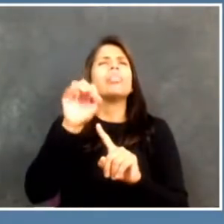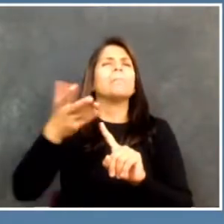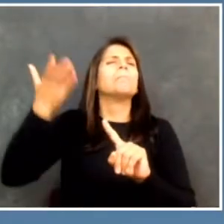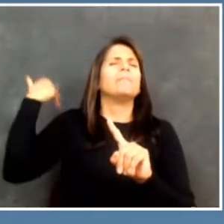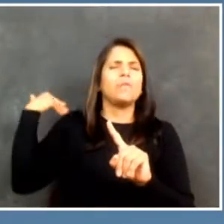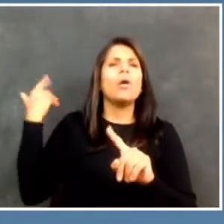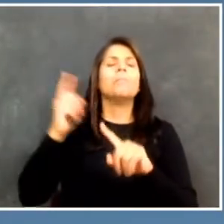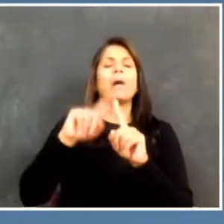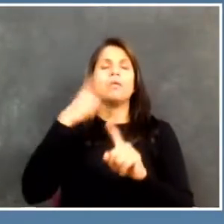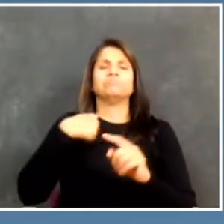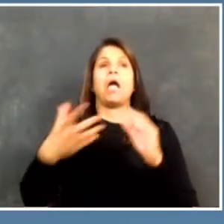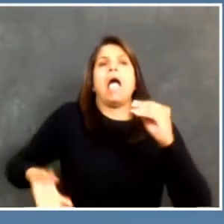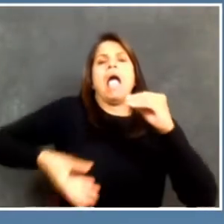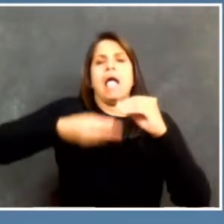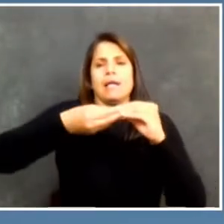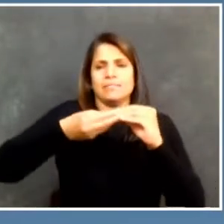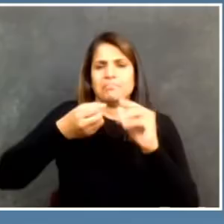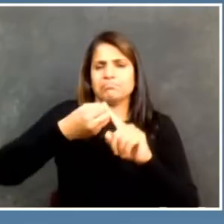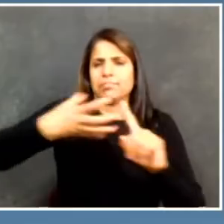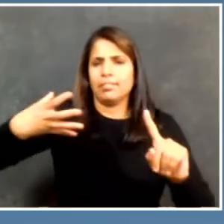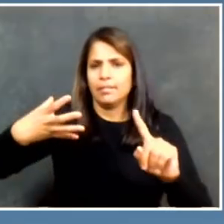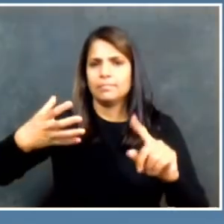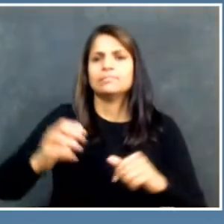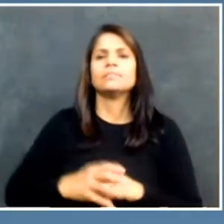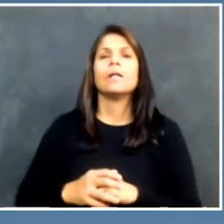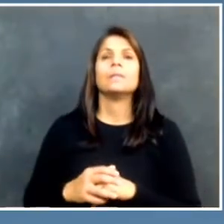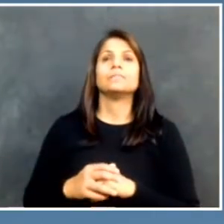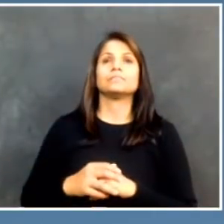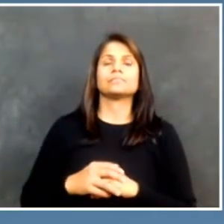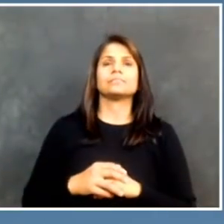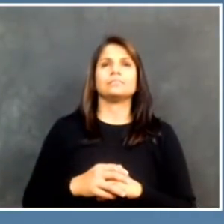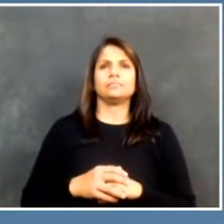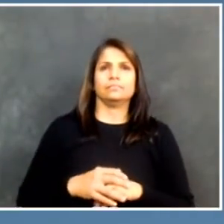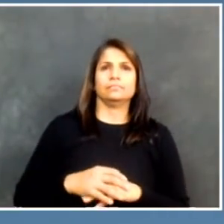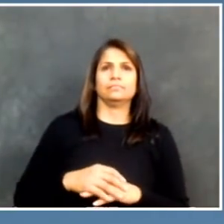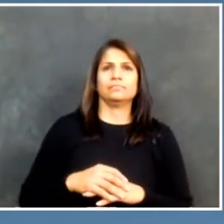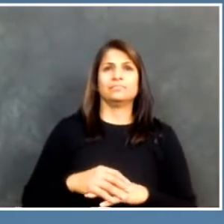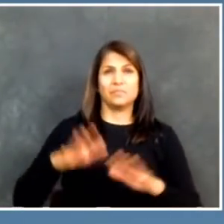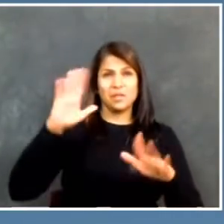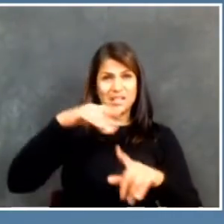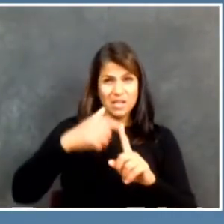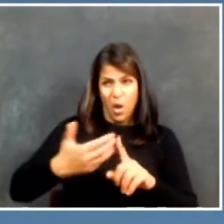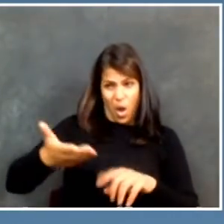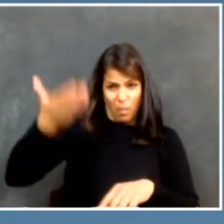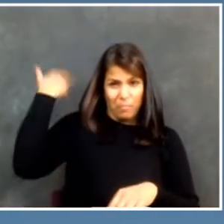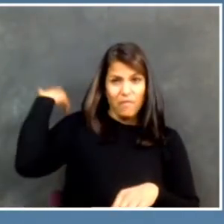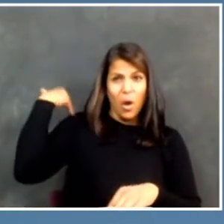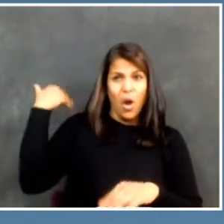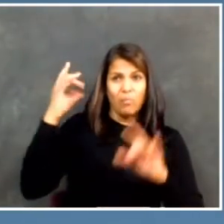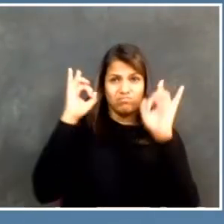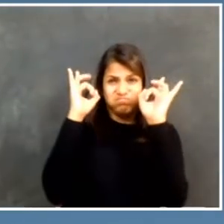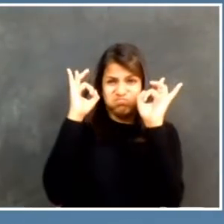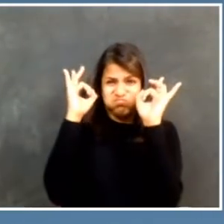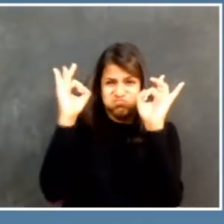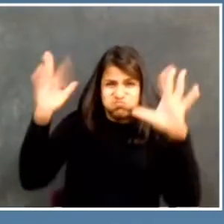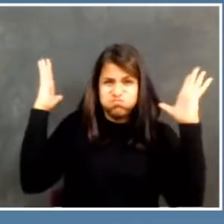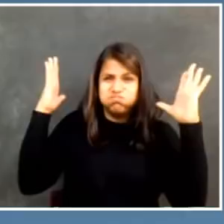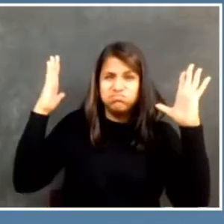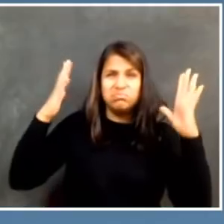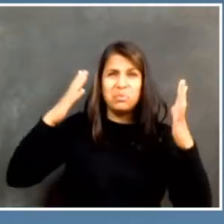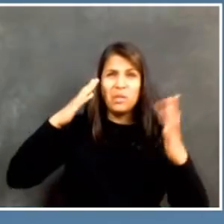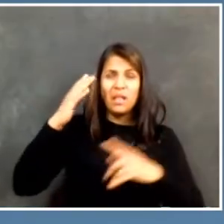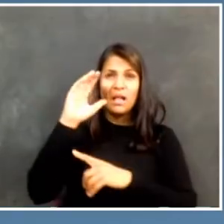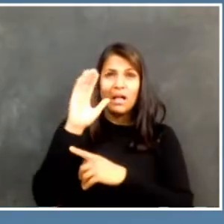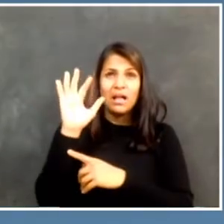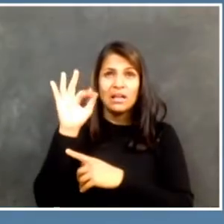disasters, be it 9/11, be it Superstorm Sandy, is that the load of stress,